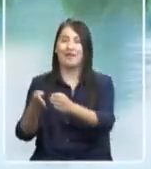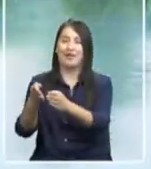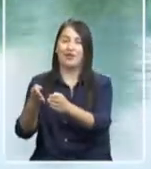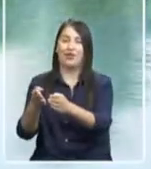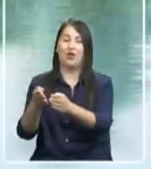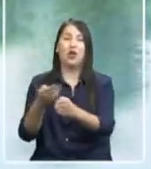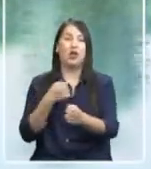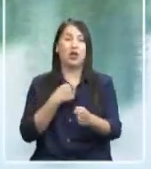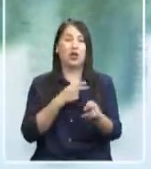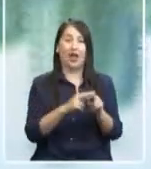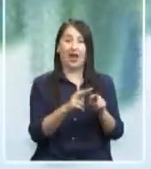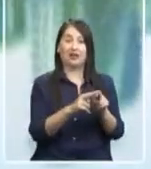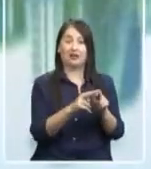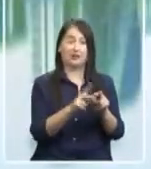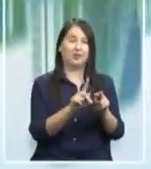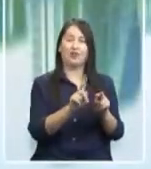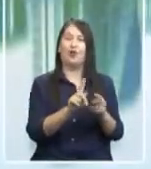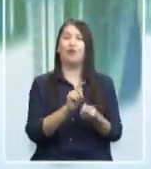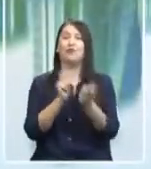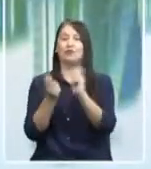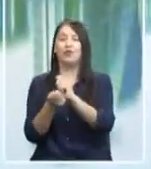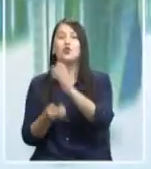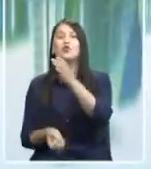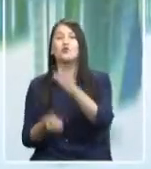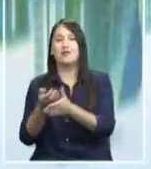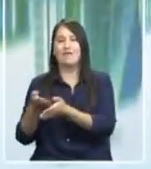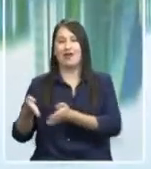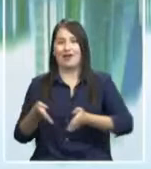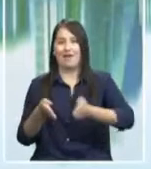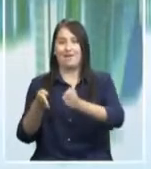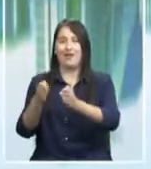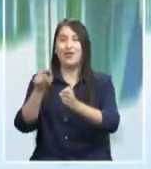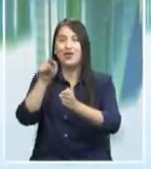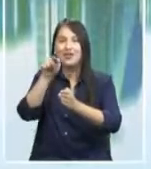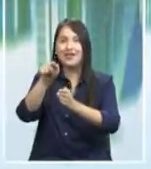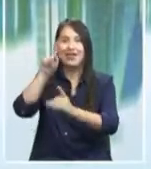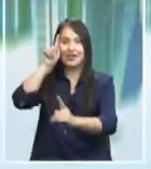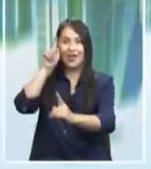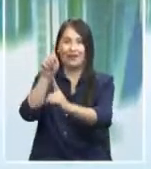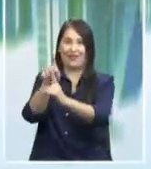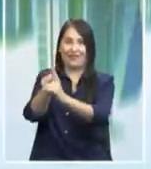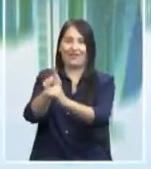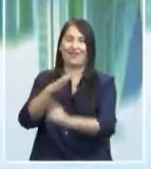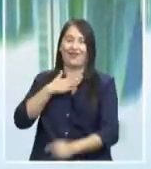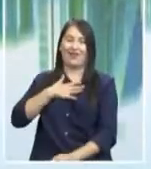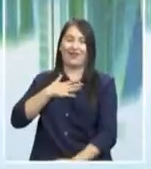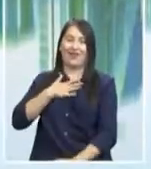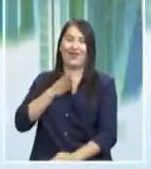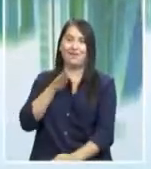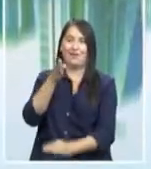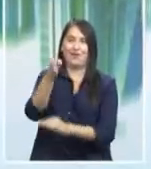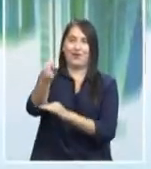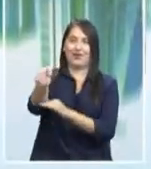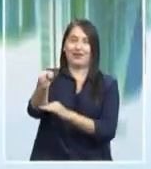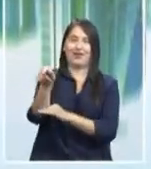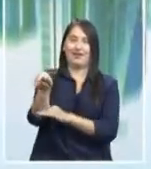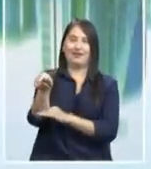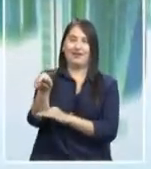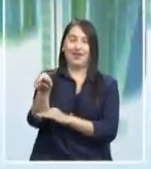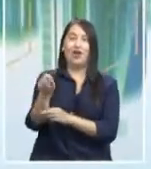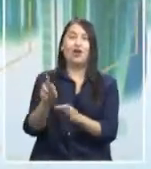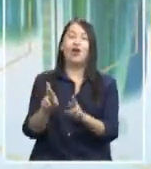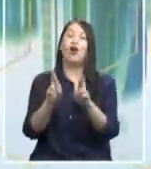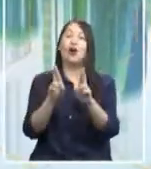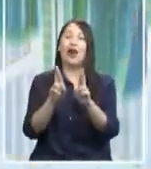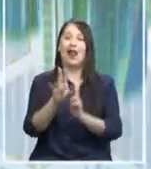want to go. I hope we can make up their mind. We can make up our mind to make sure